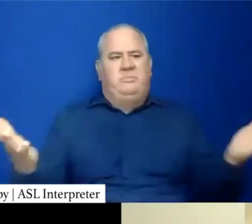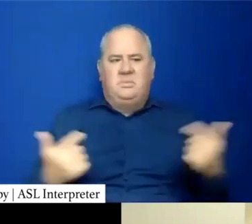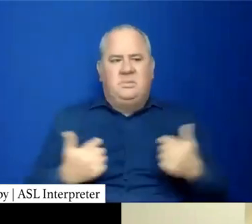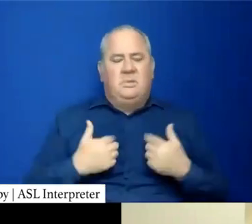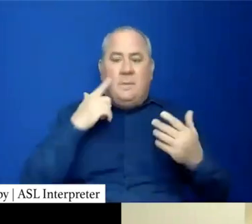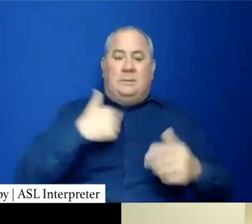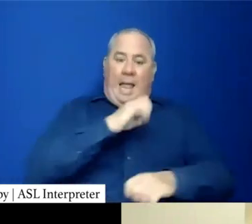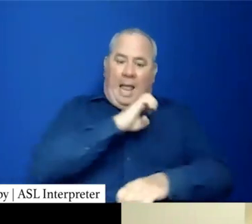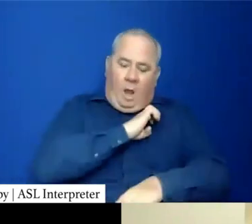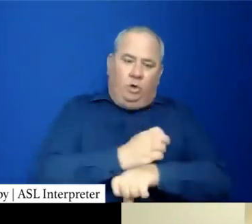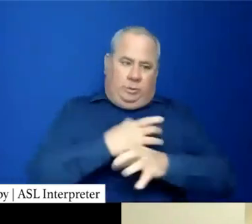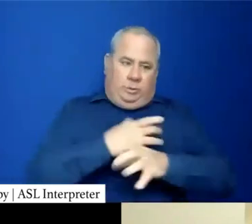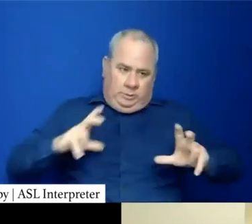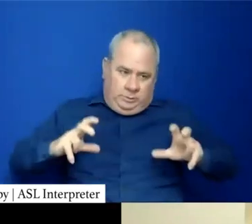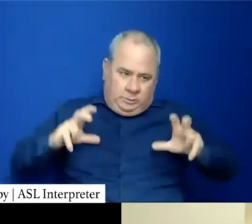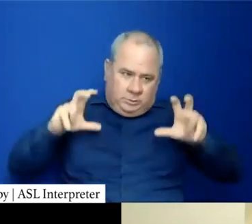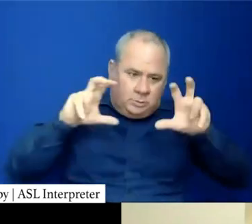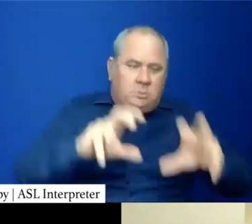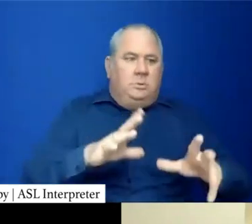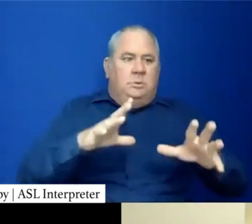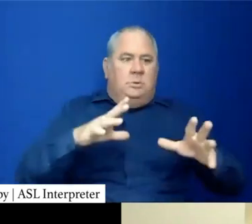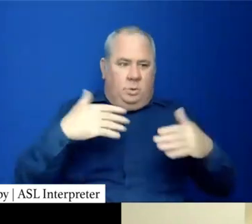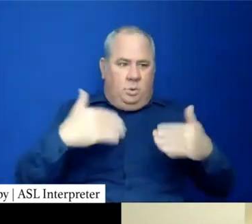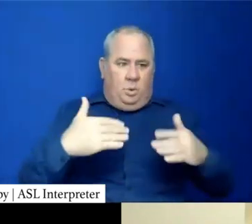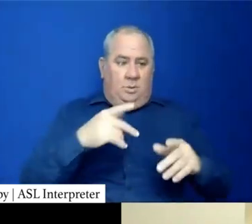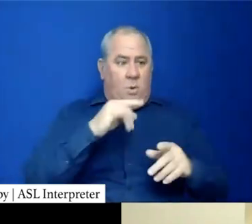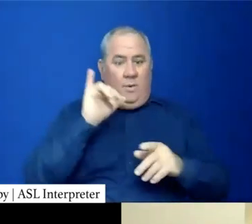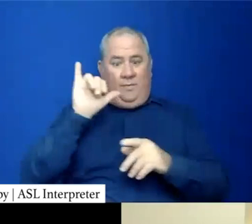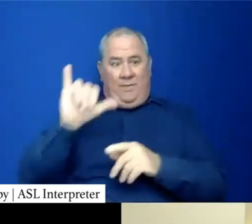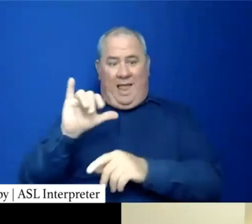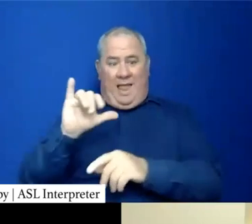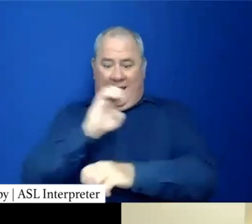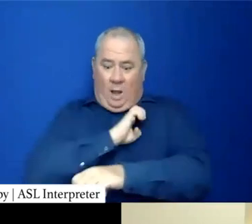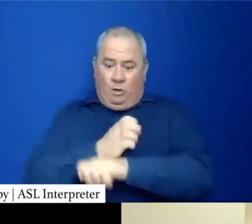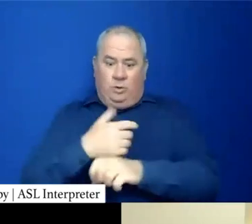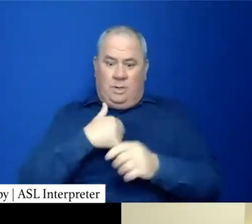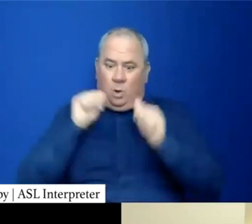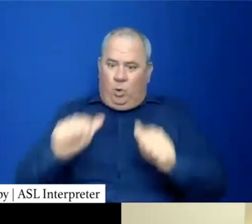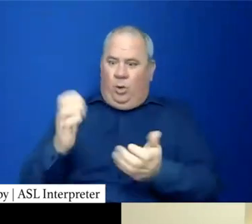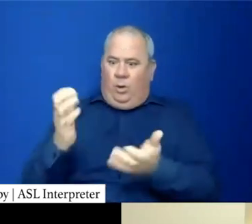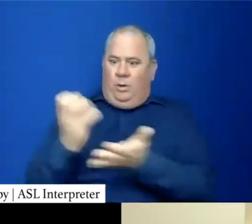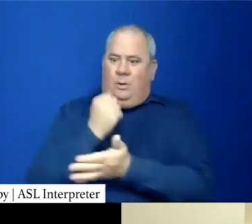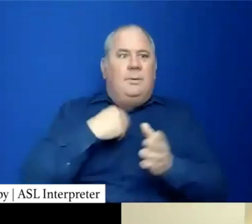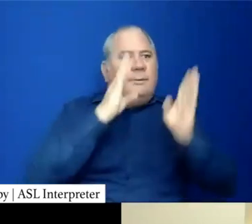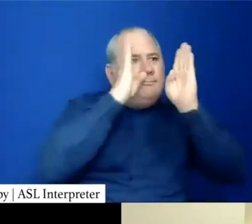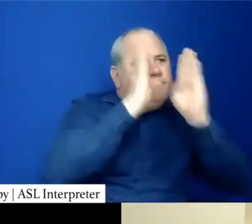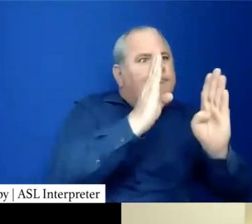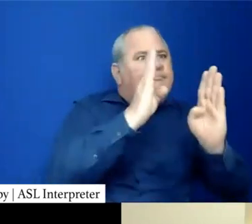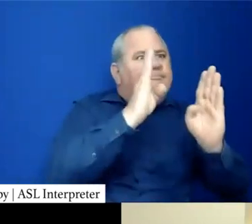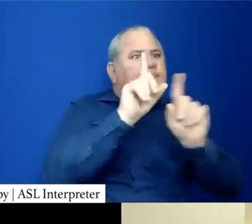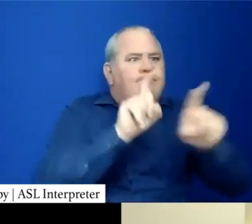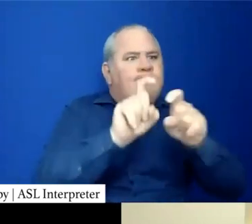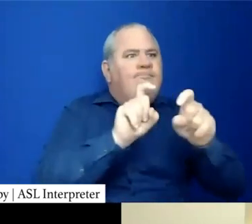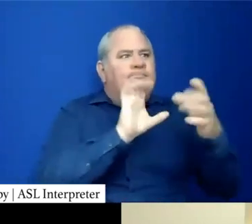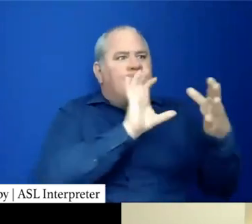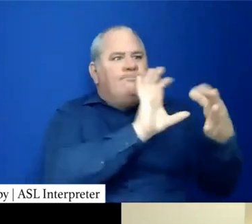to walk around, I could use that energy to listen to people's talks and, like, make connections and be a person